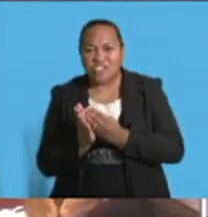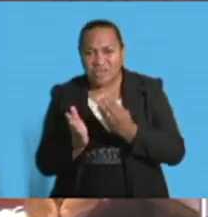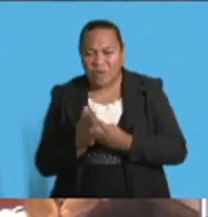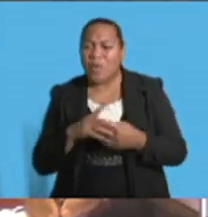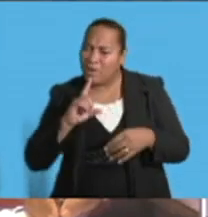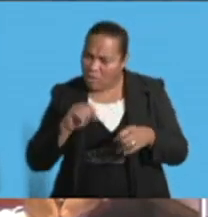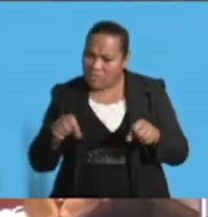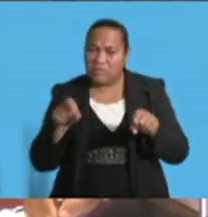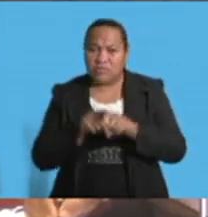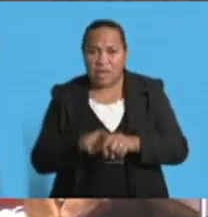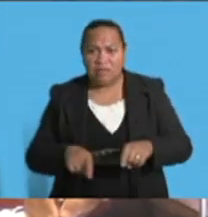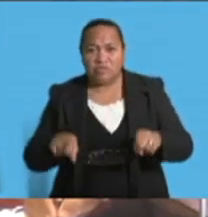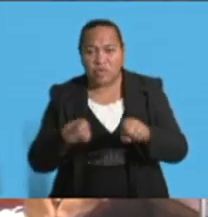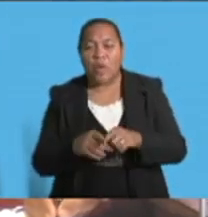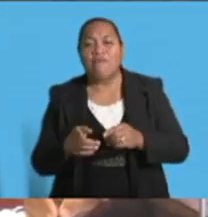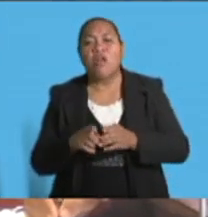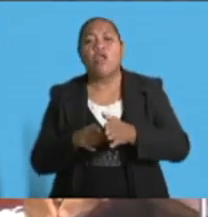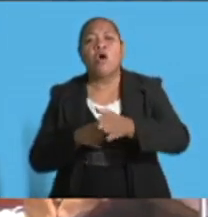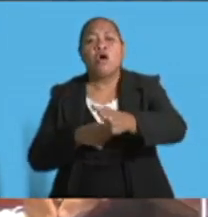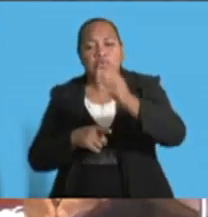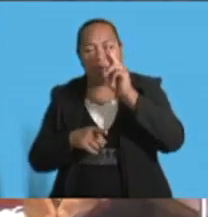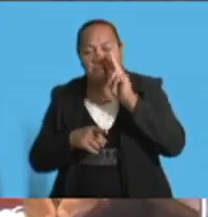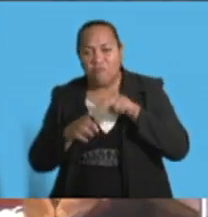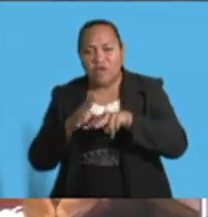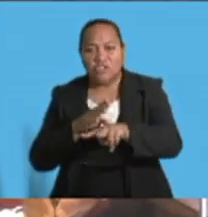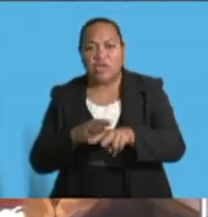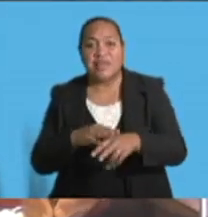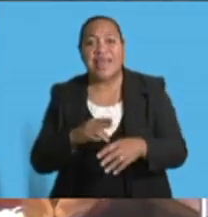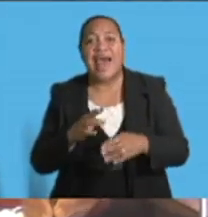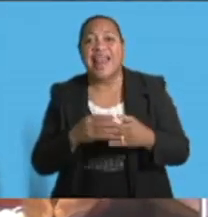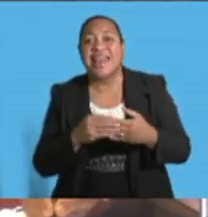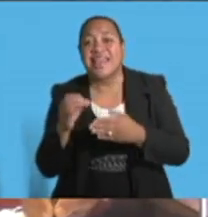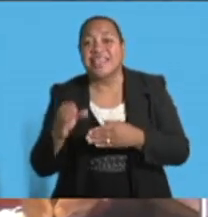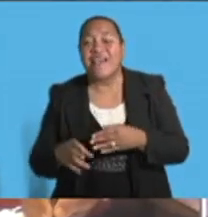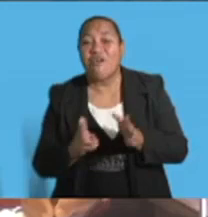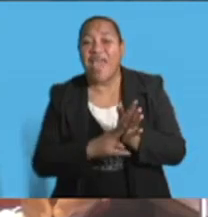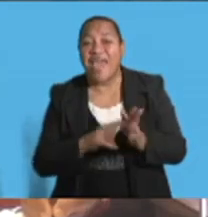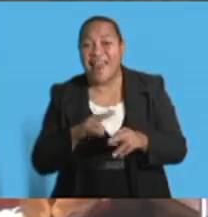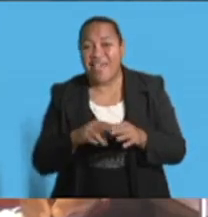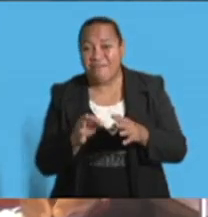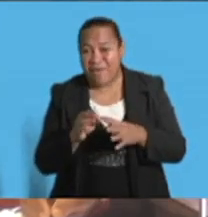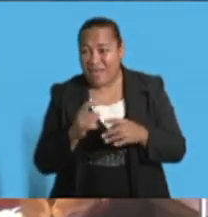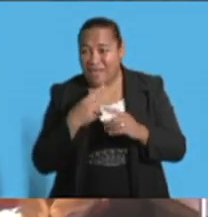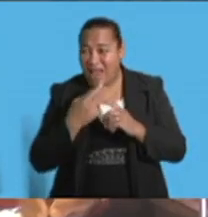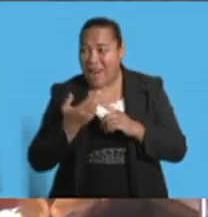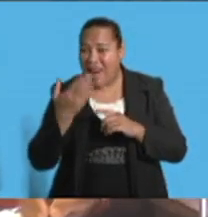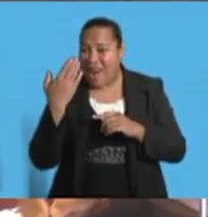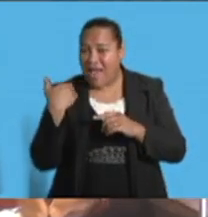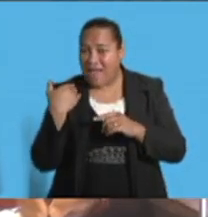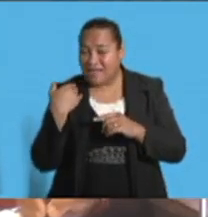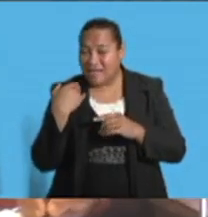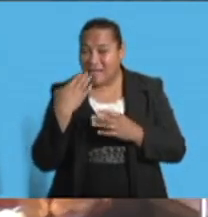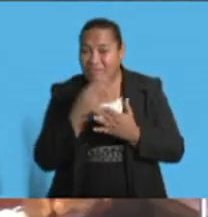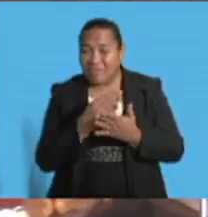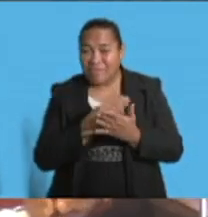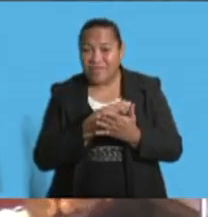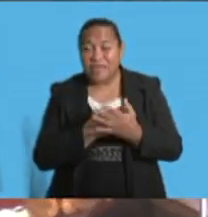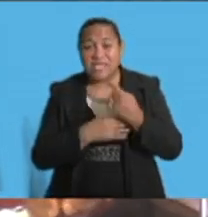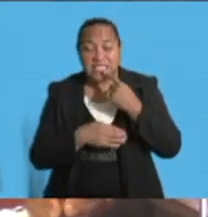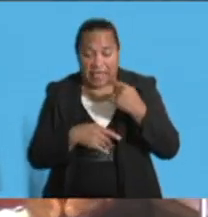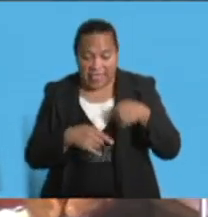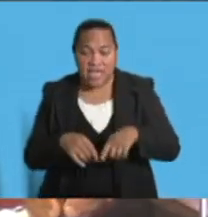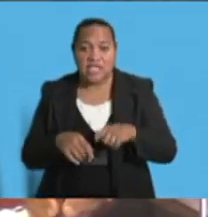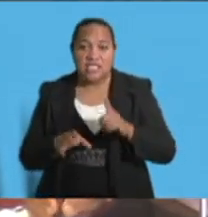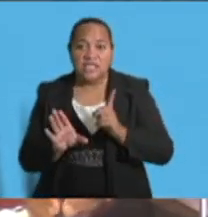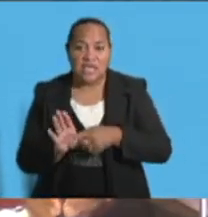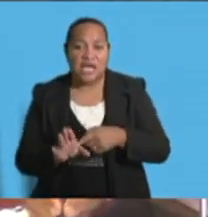along. We have a long-term vision. The leader of NFP has said the last budget was an election budget. He says this year's